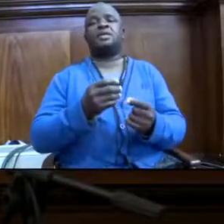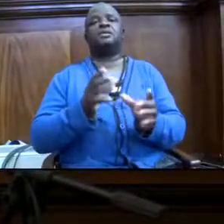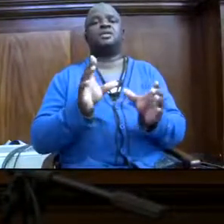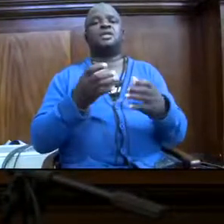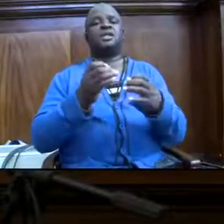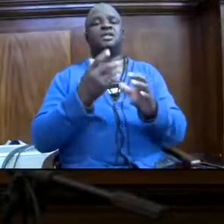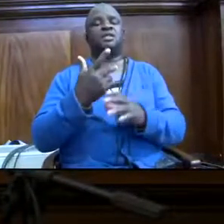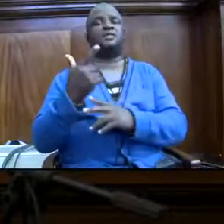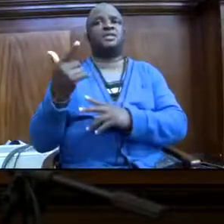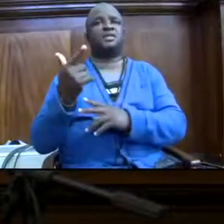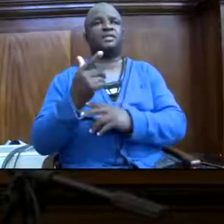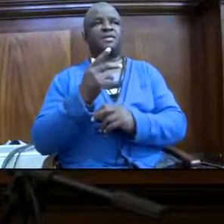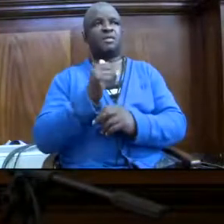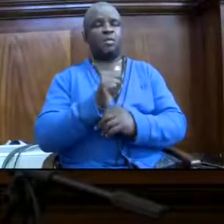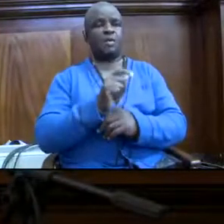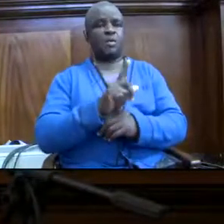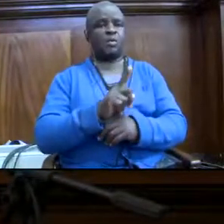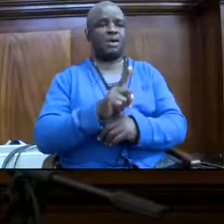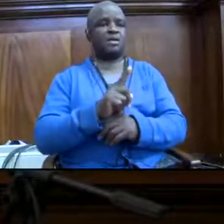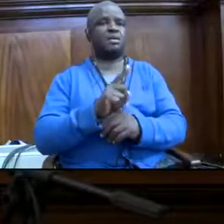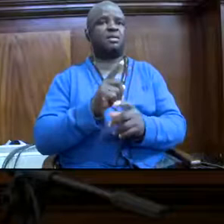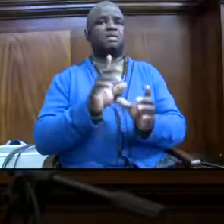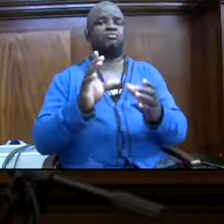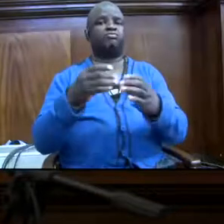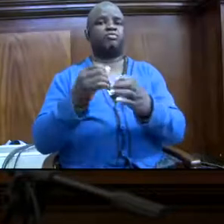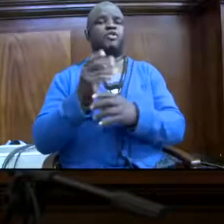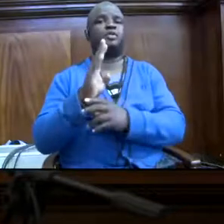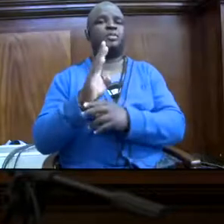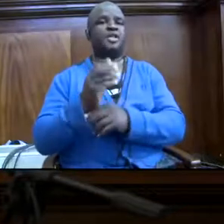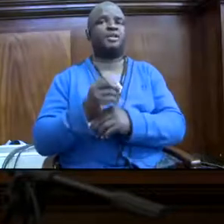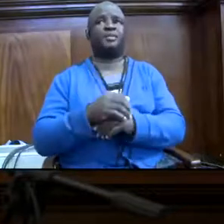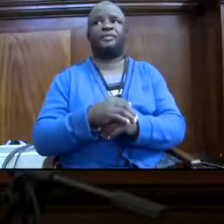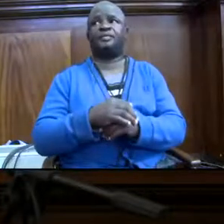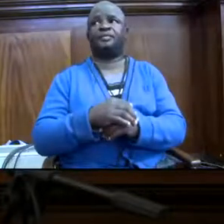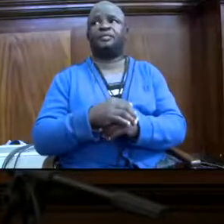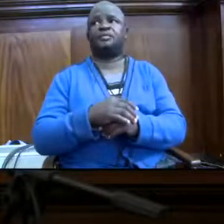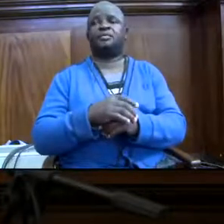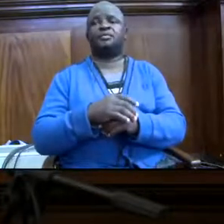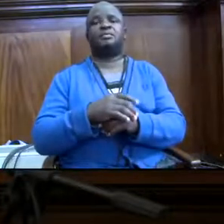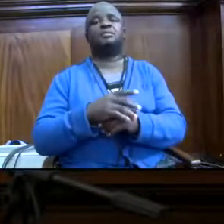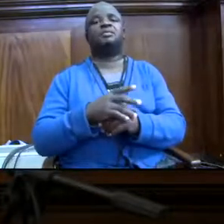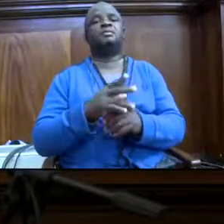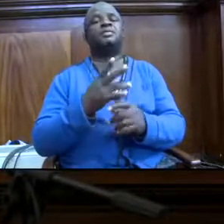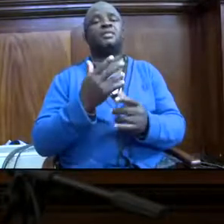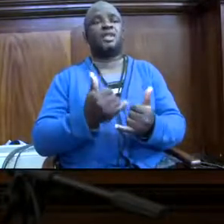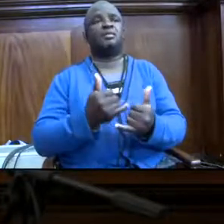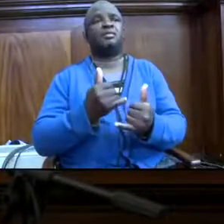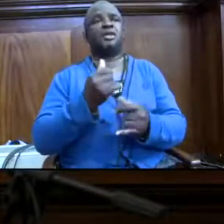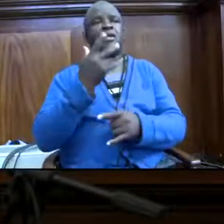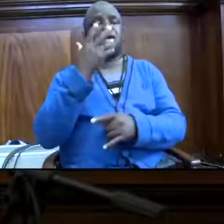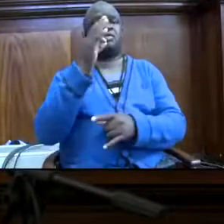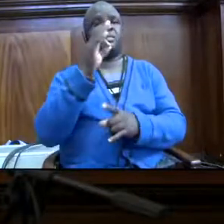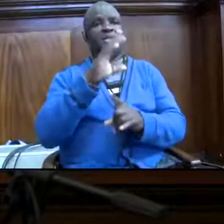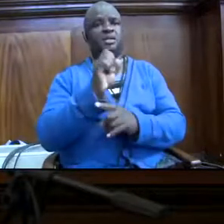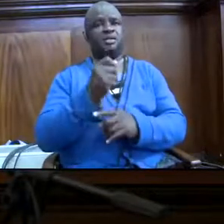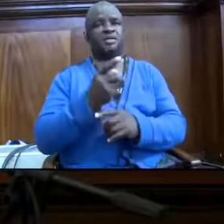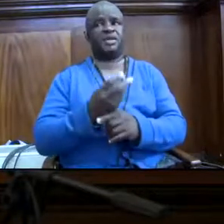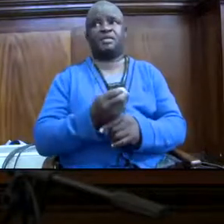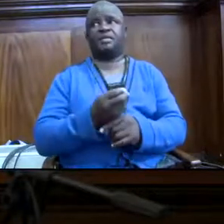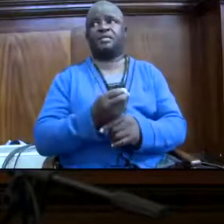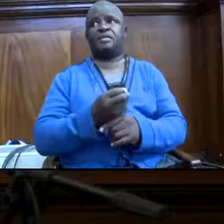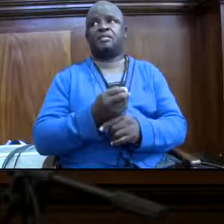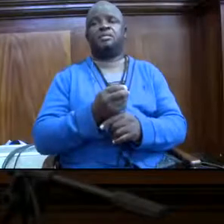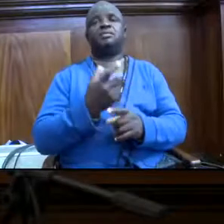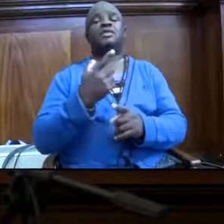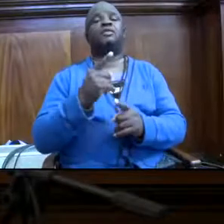1 in bracket b noticed directed to the south african government as a whole to its